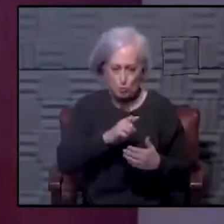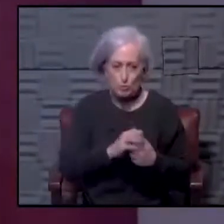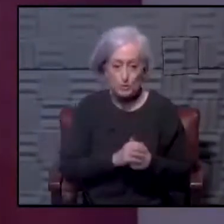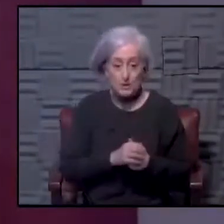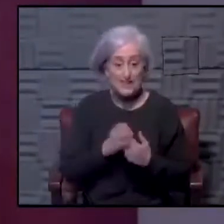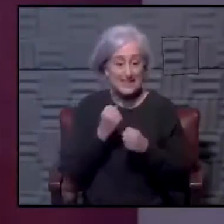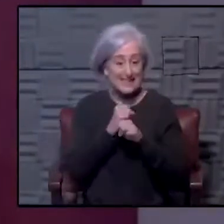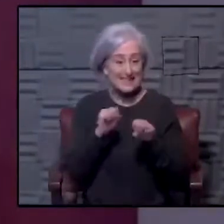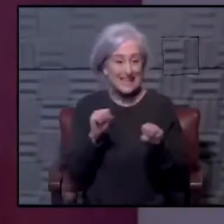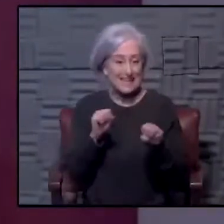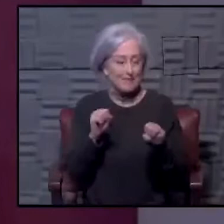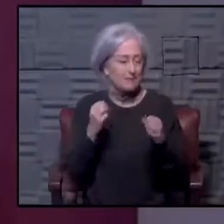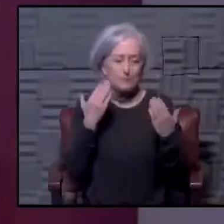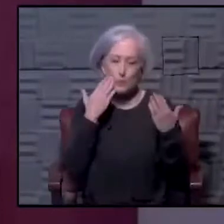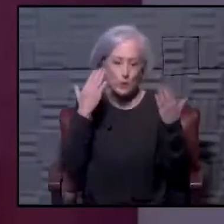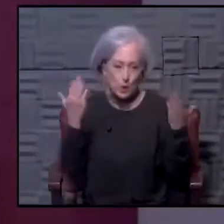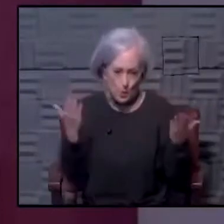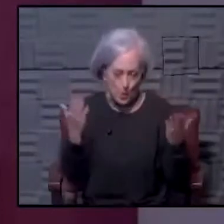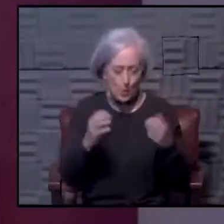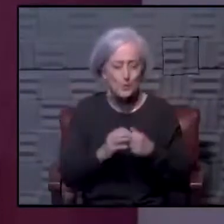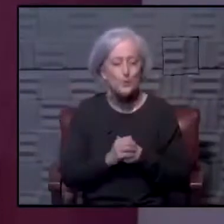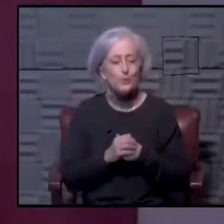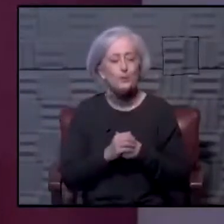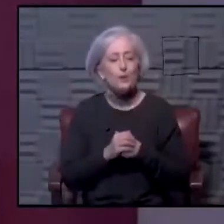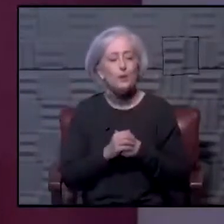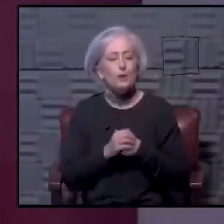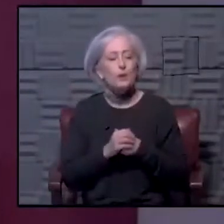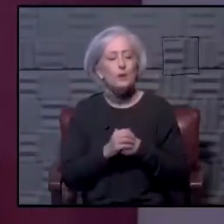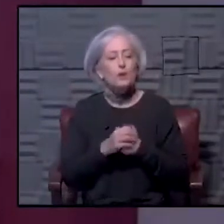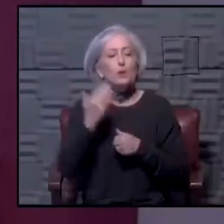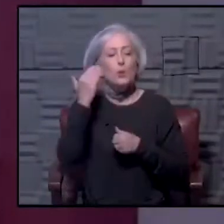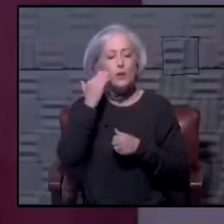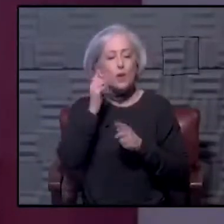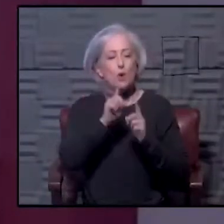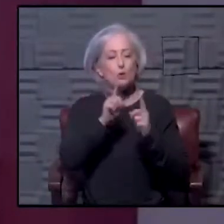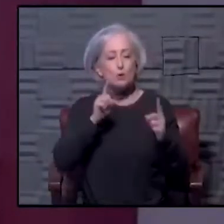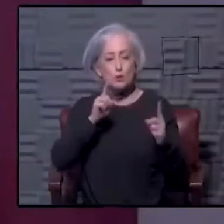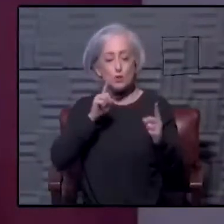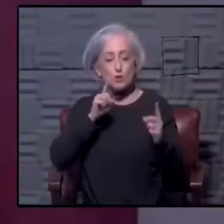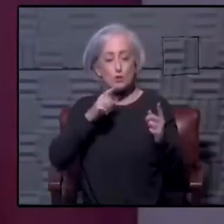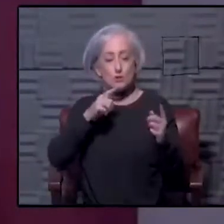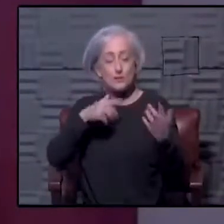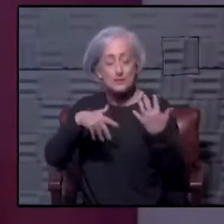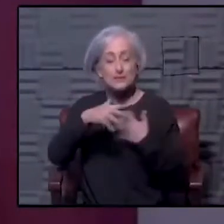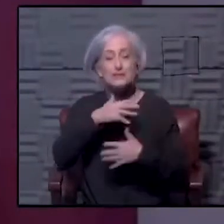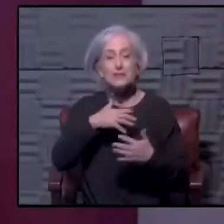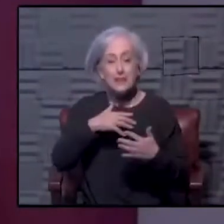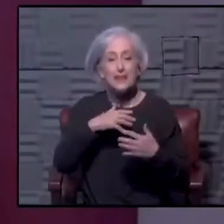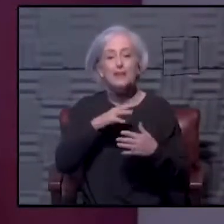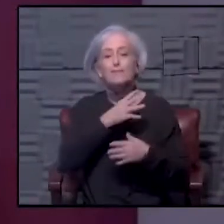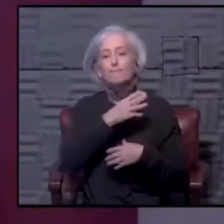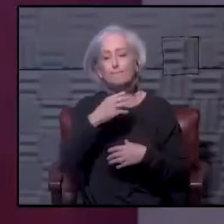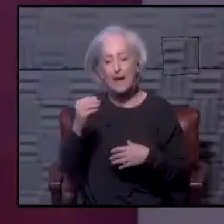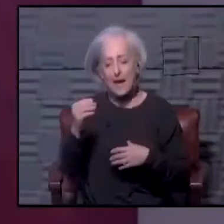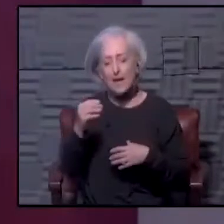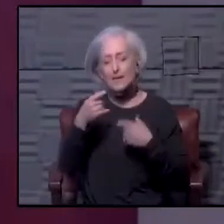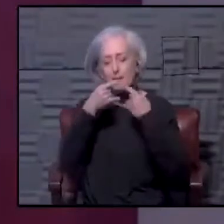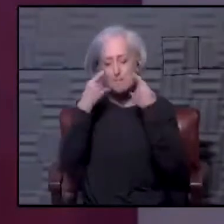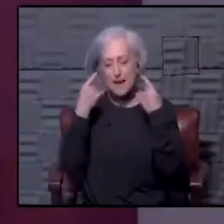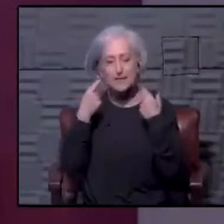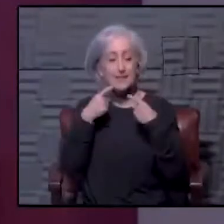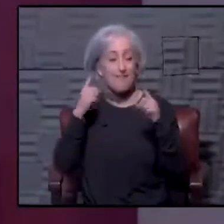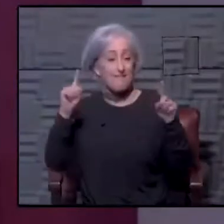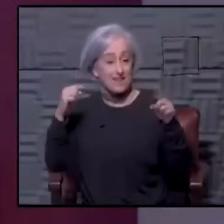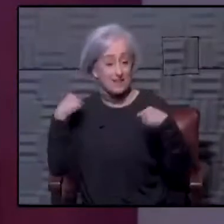safe? We don't know. We Yeah. know that the social distancing and masking have been effective. So I think you really have to